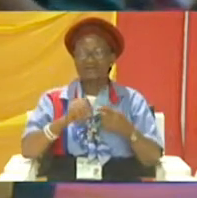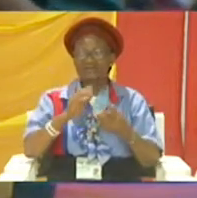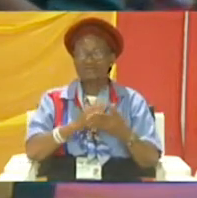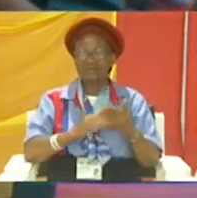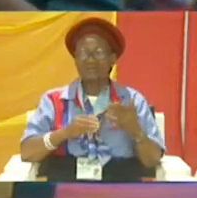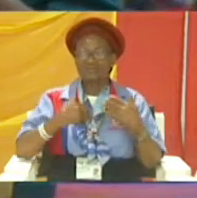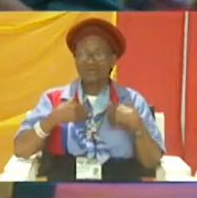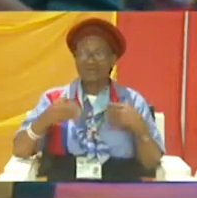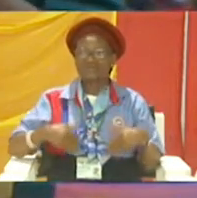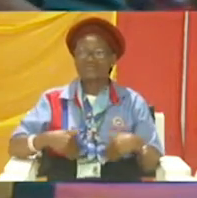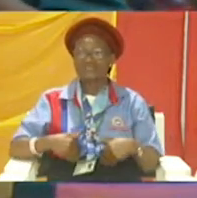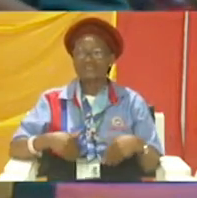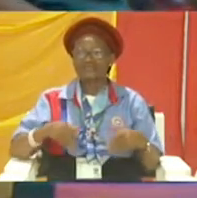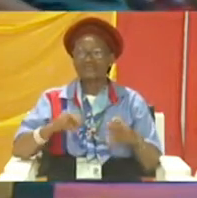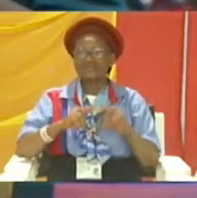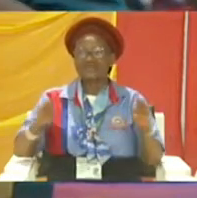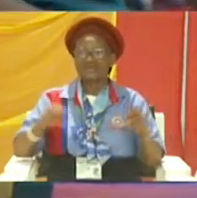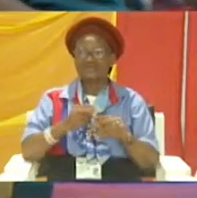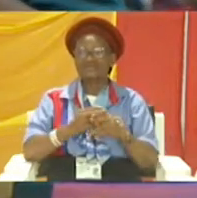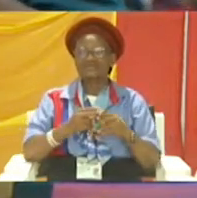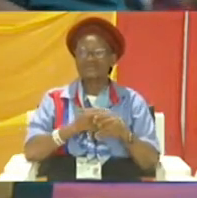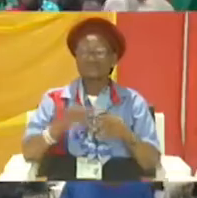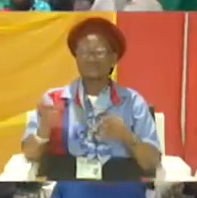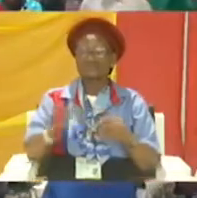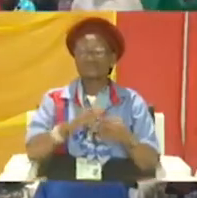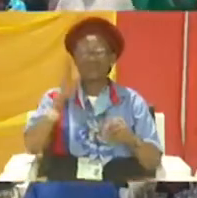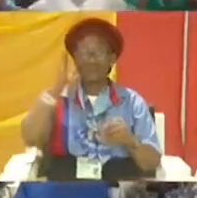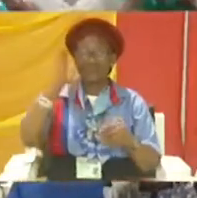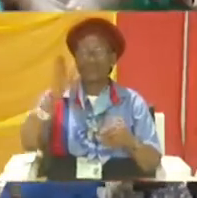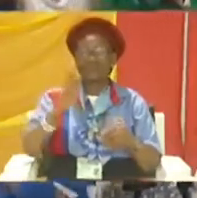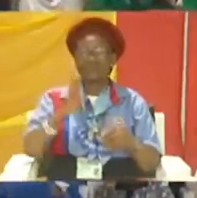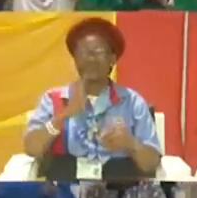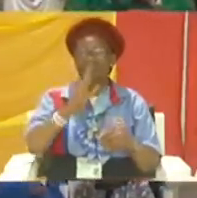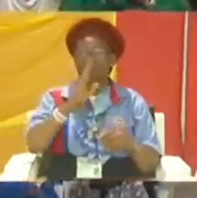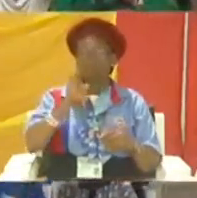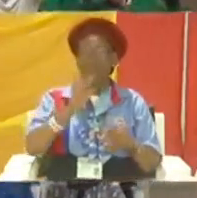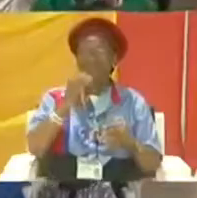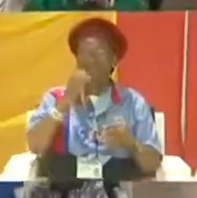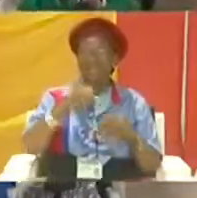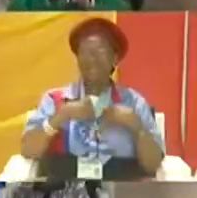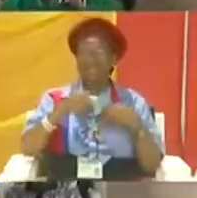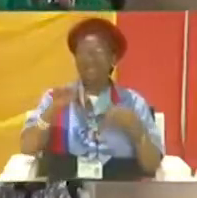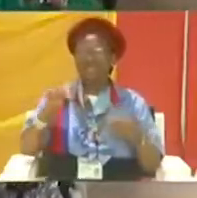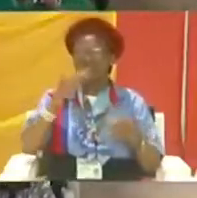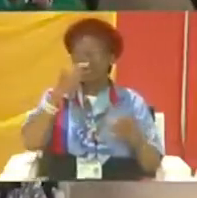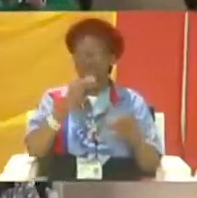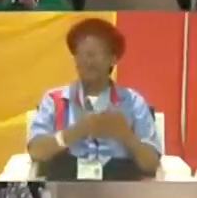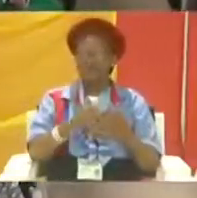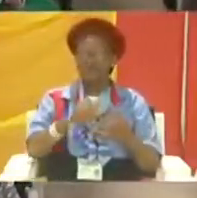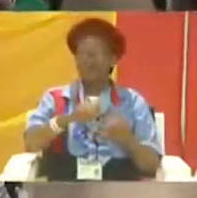somebody, very soon you'll be having good problems.